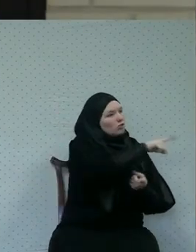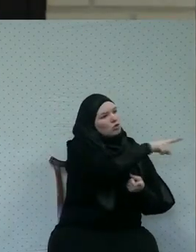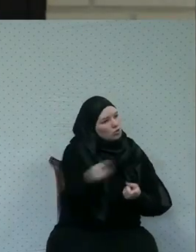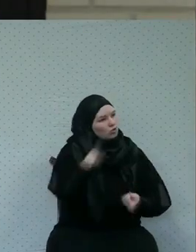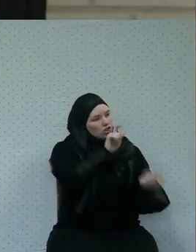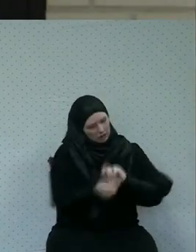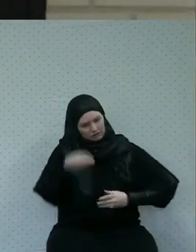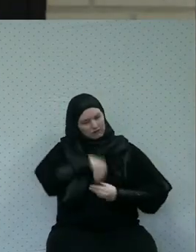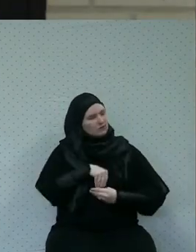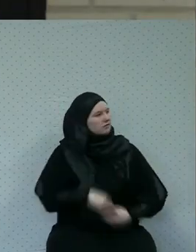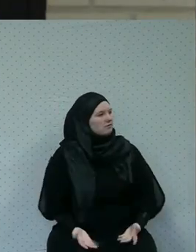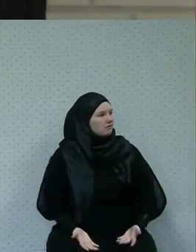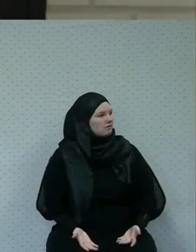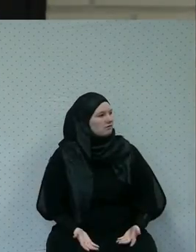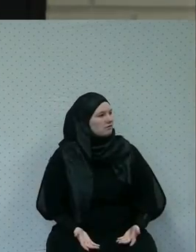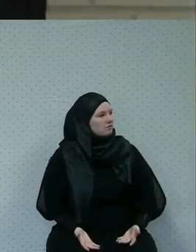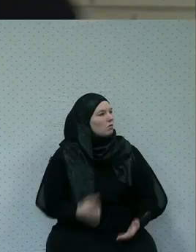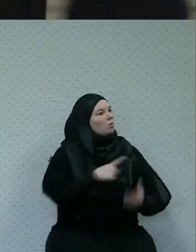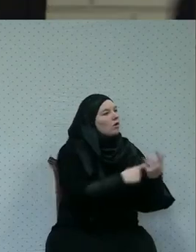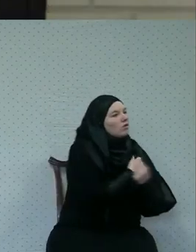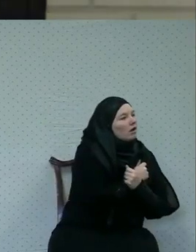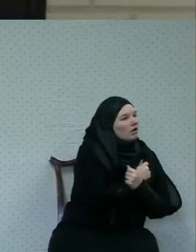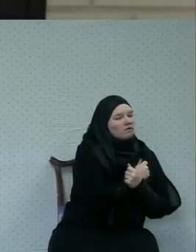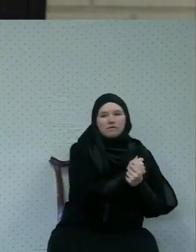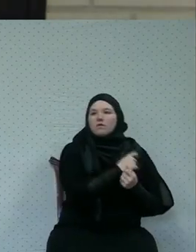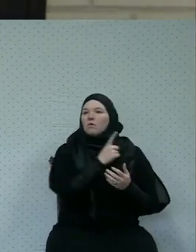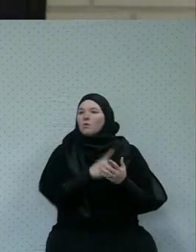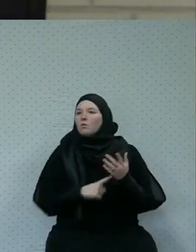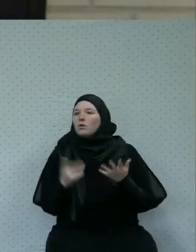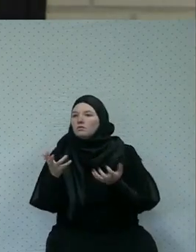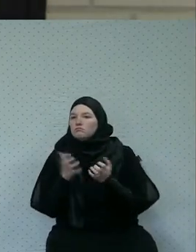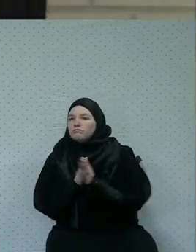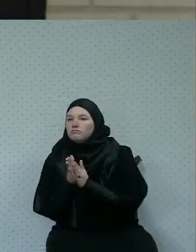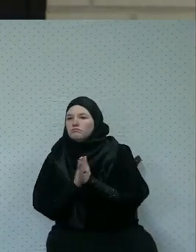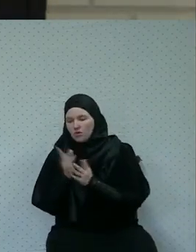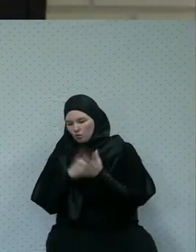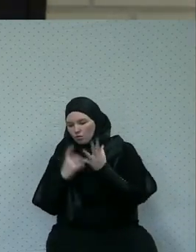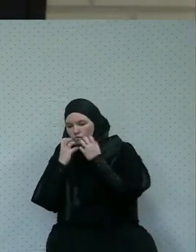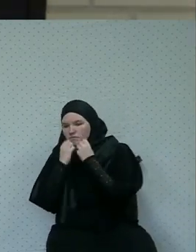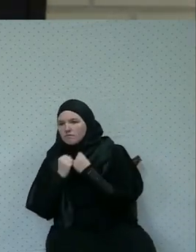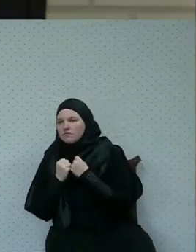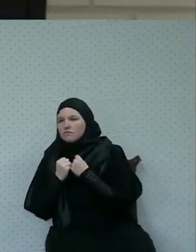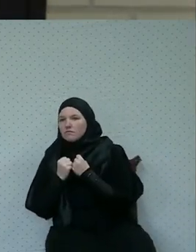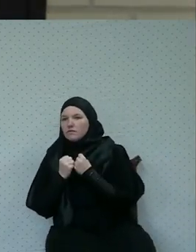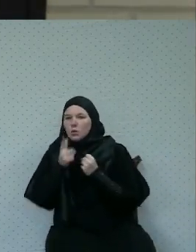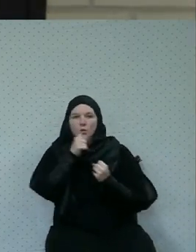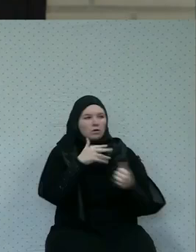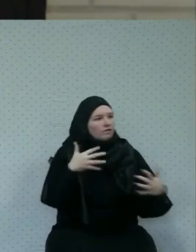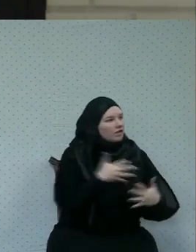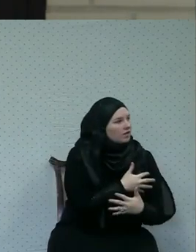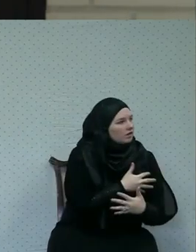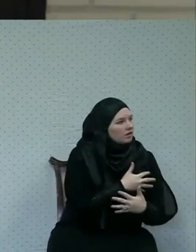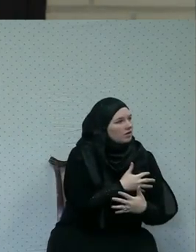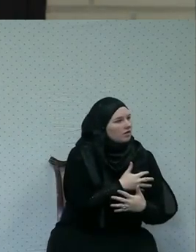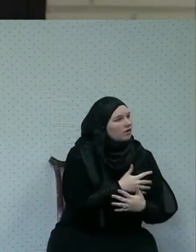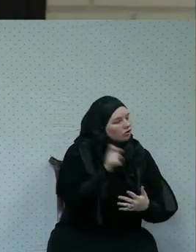in themselves. What do you love? What are your priorities? What do you care for? Whom do you fear? You